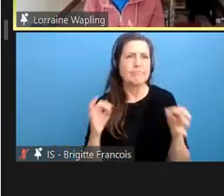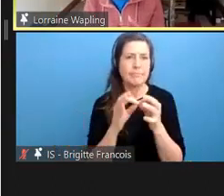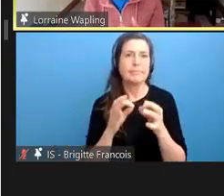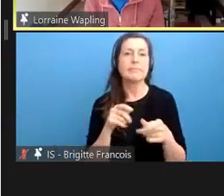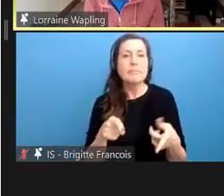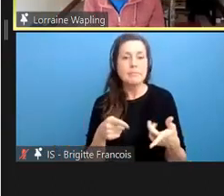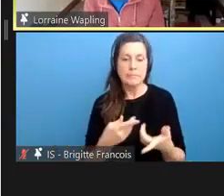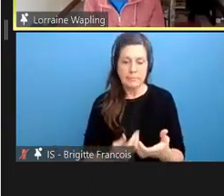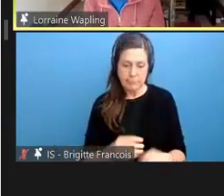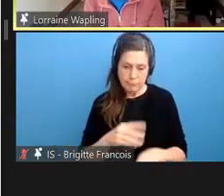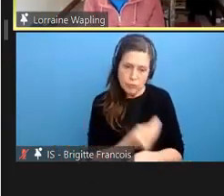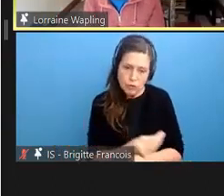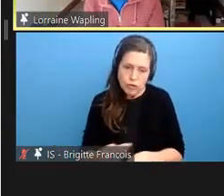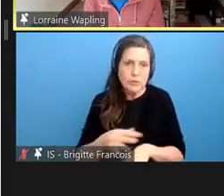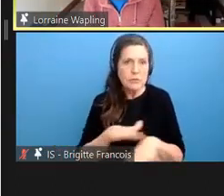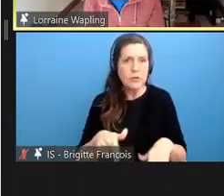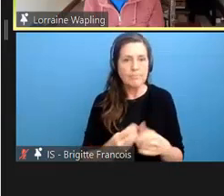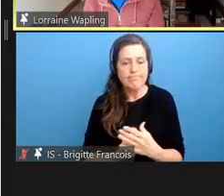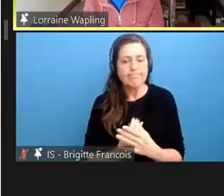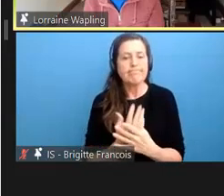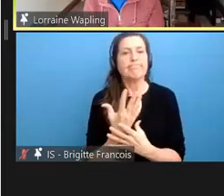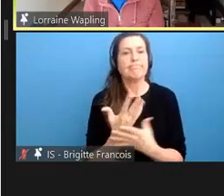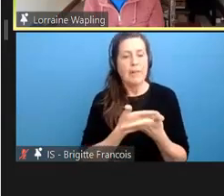skills. So if we can go to the first slide.